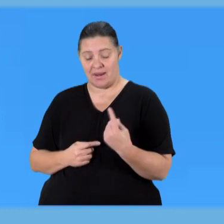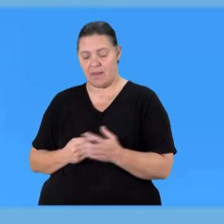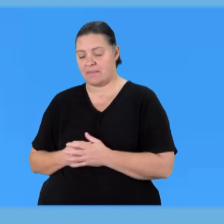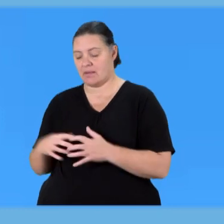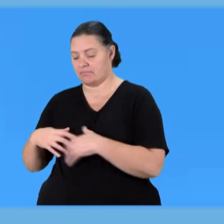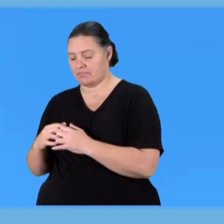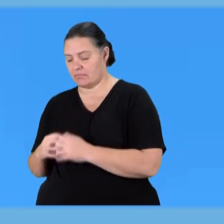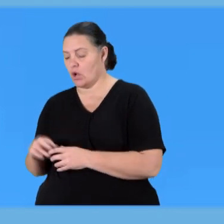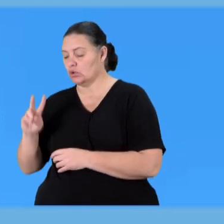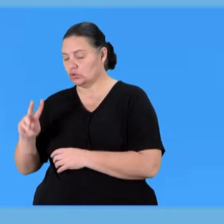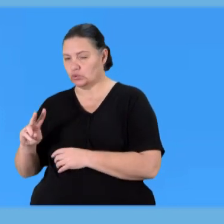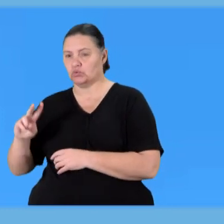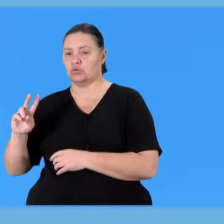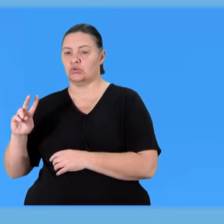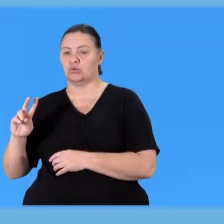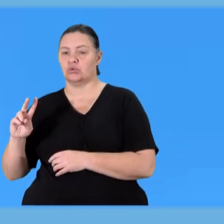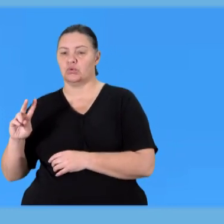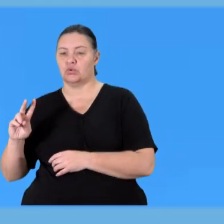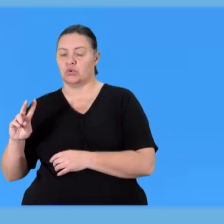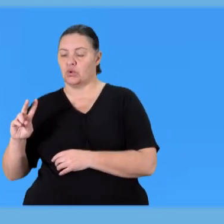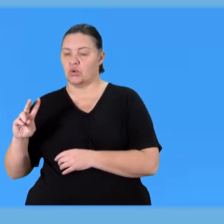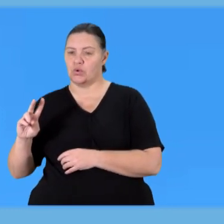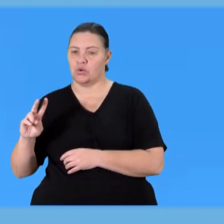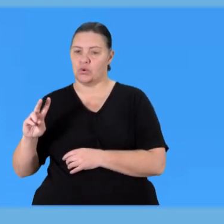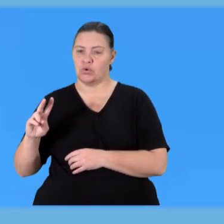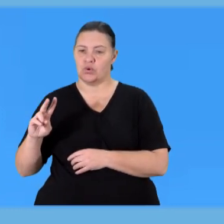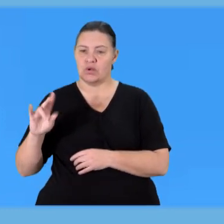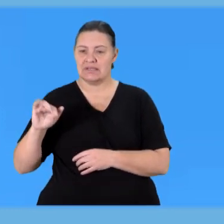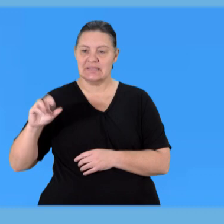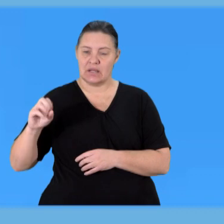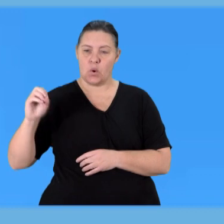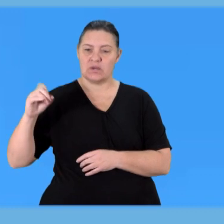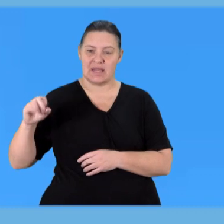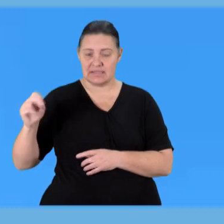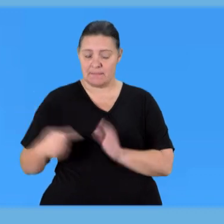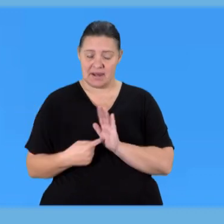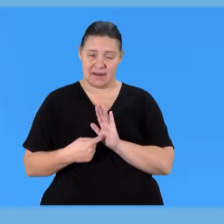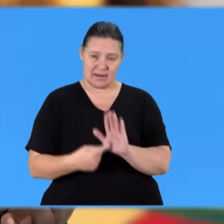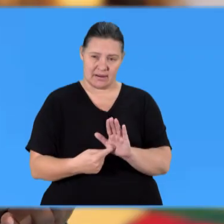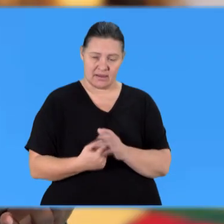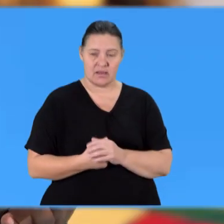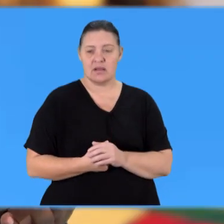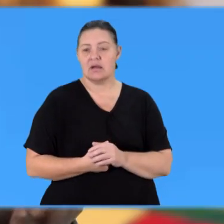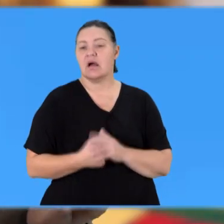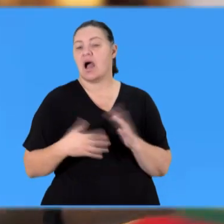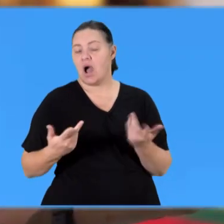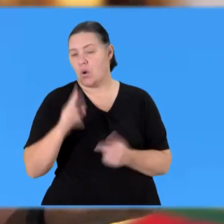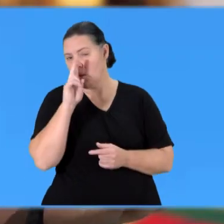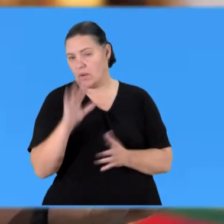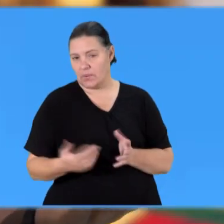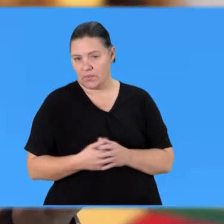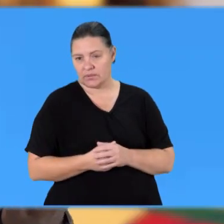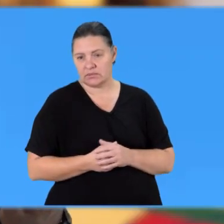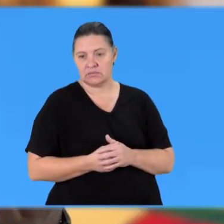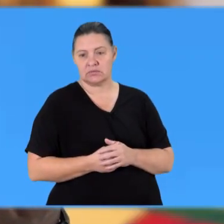form two molecules of the zinc oxide. So in terms of a chemical equation, in terms of a chemical symbol, how does